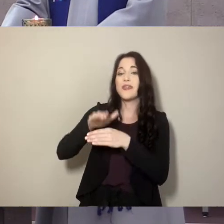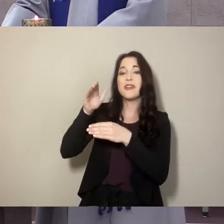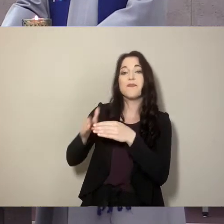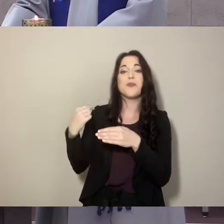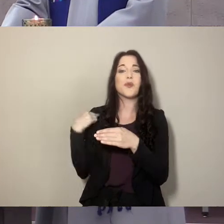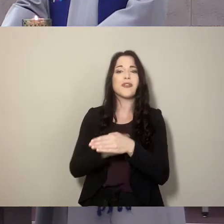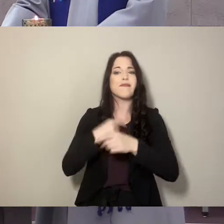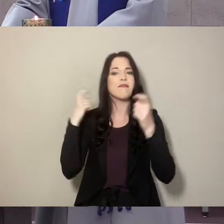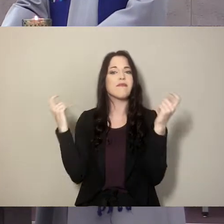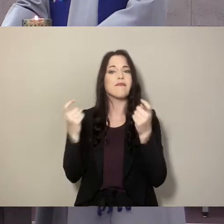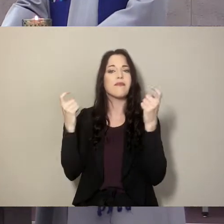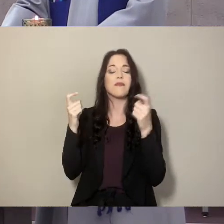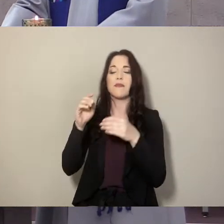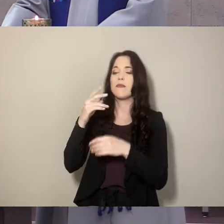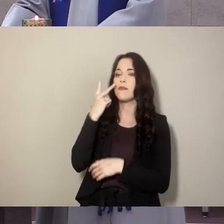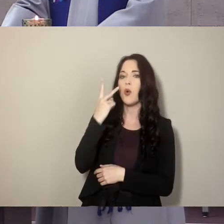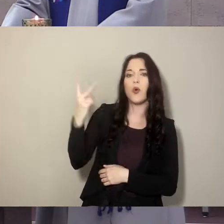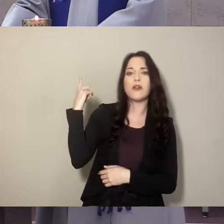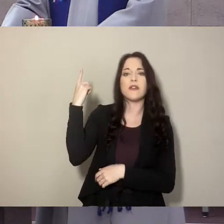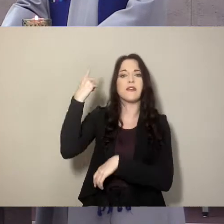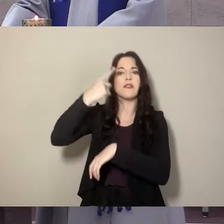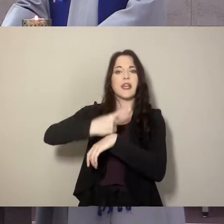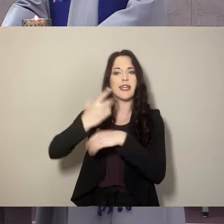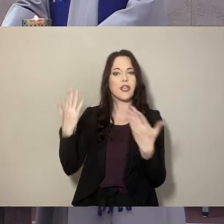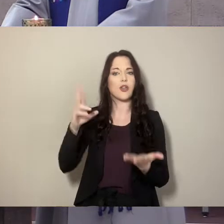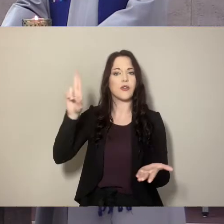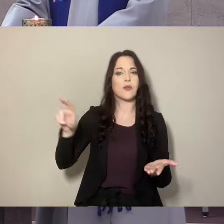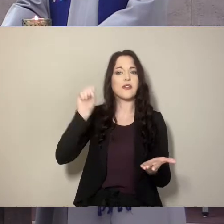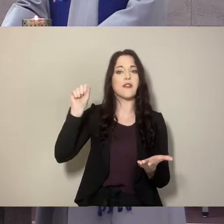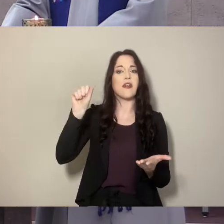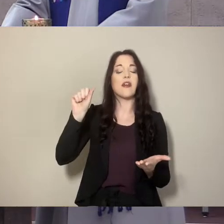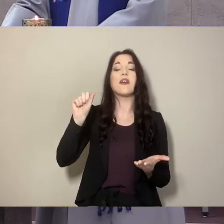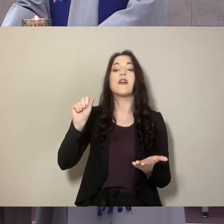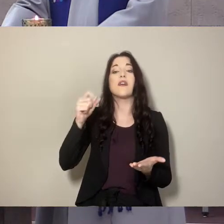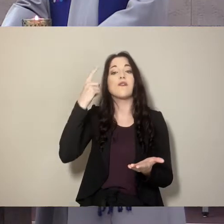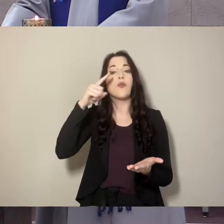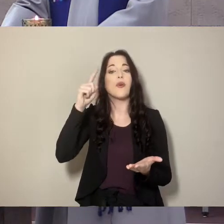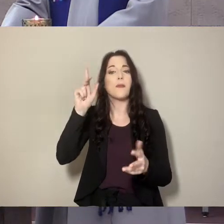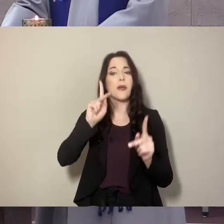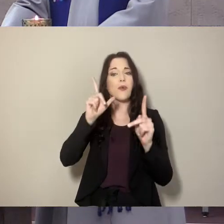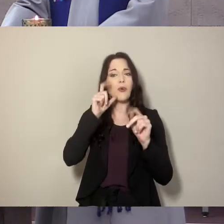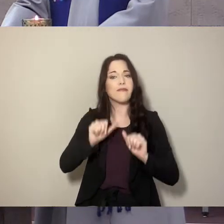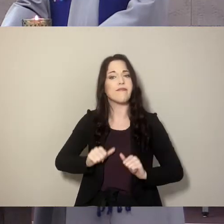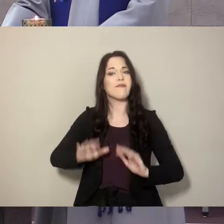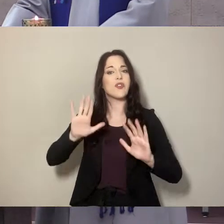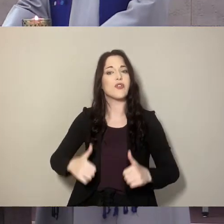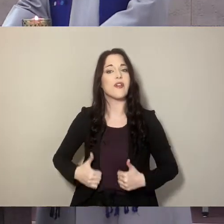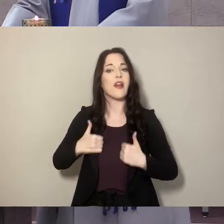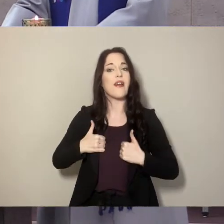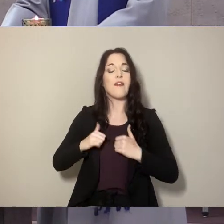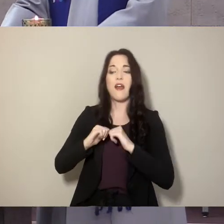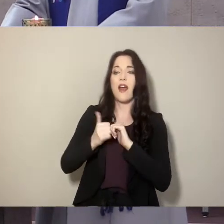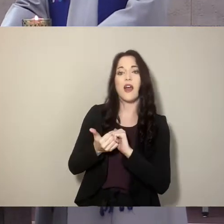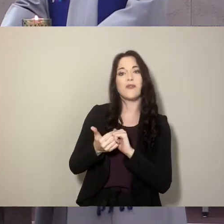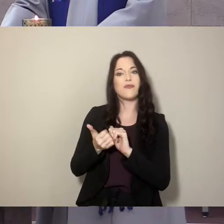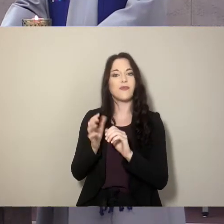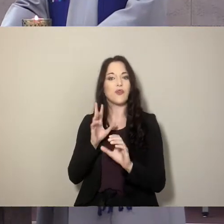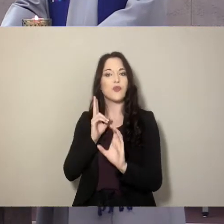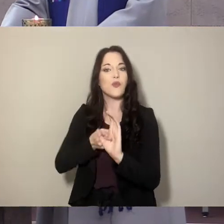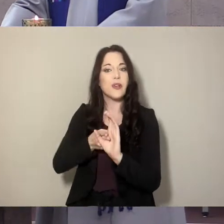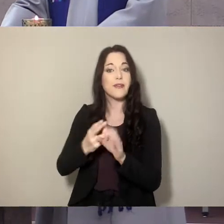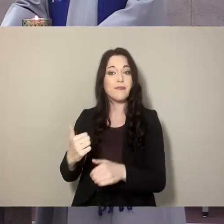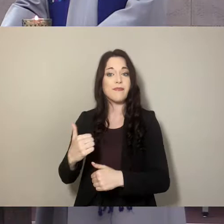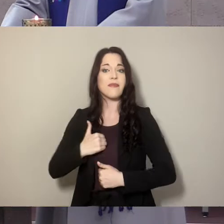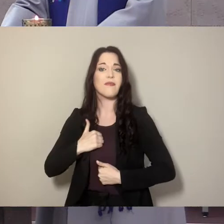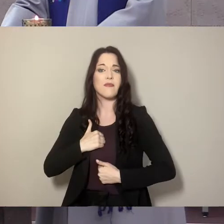celebrate Memorial Day in the United States to remember those who have given their lives in service to the country. And